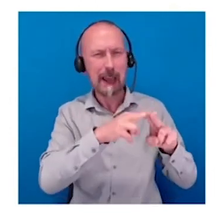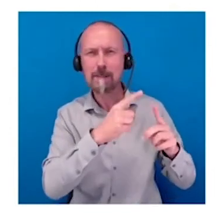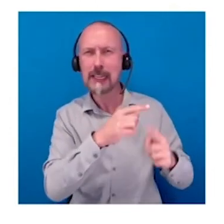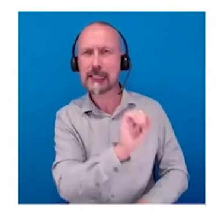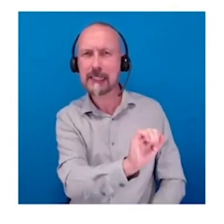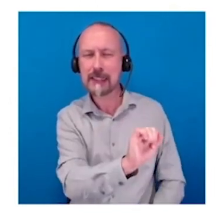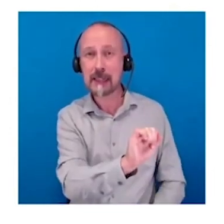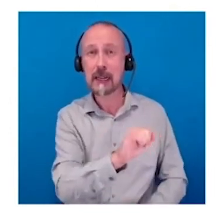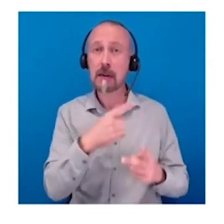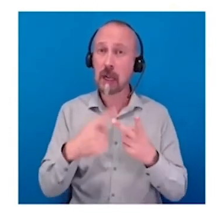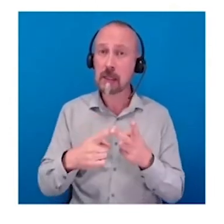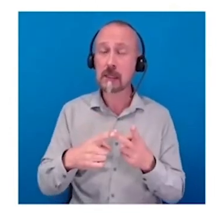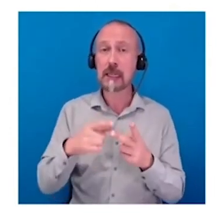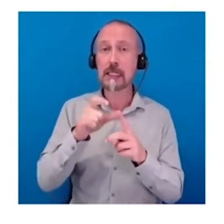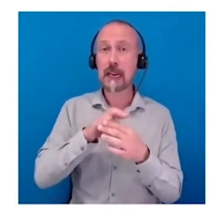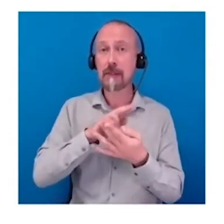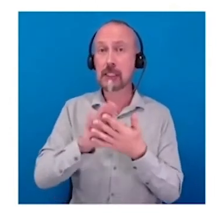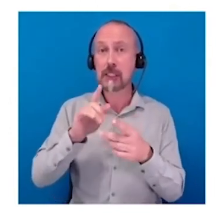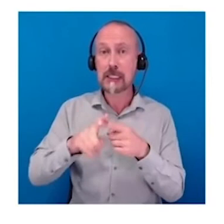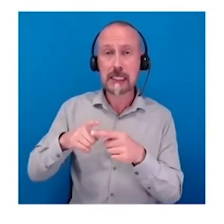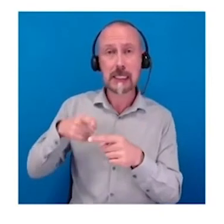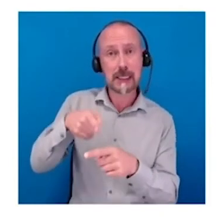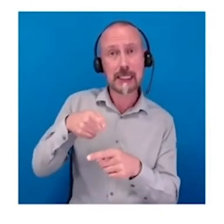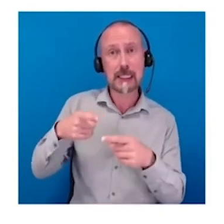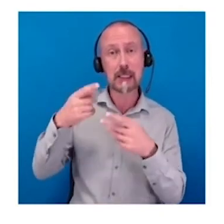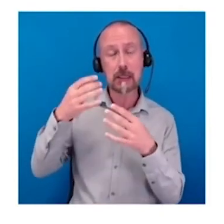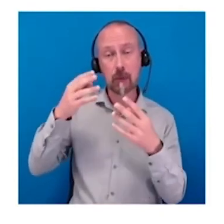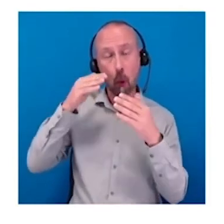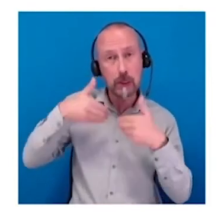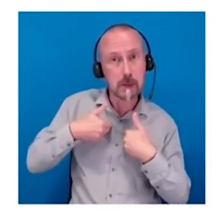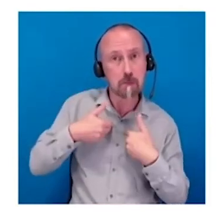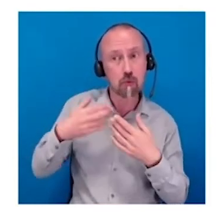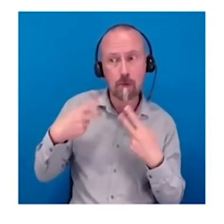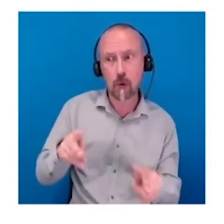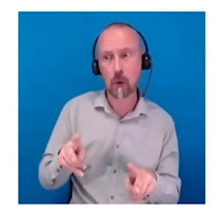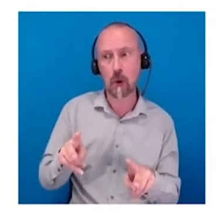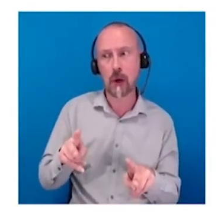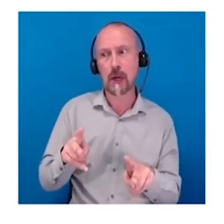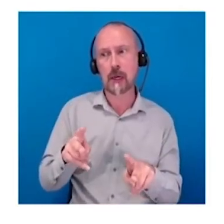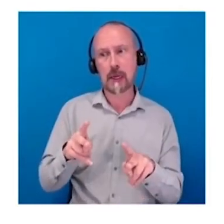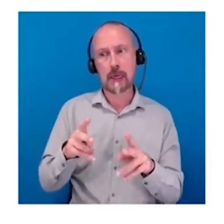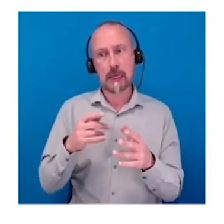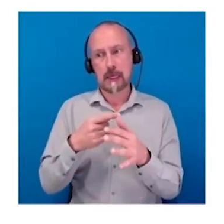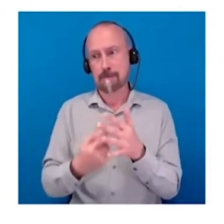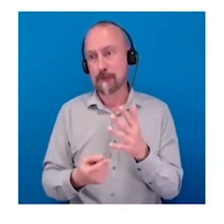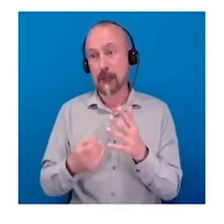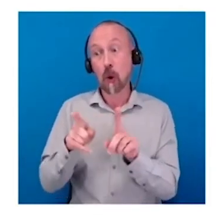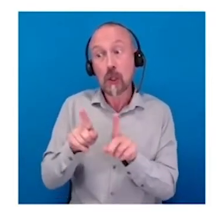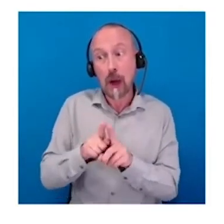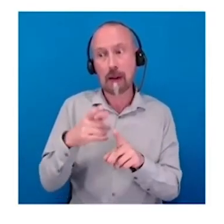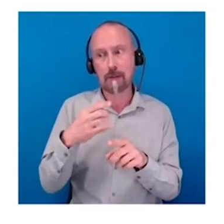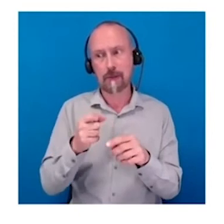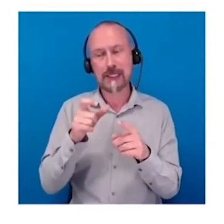that DHSE are leading, and there's also a DWP green paper. So there's a sort of spaghetti